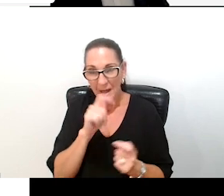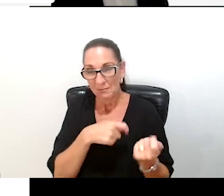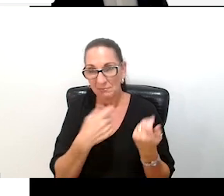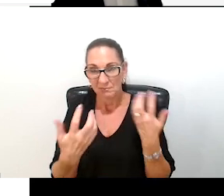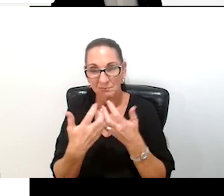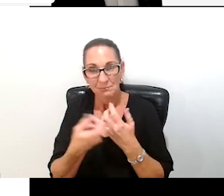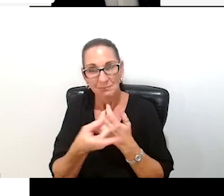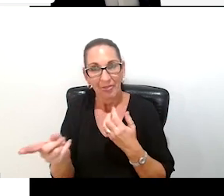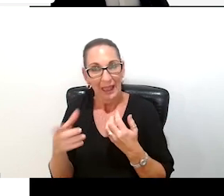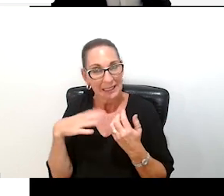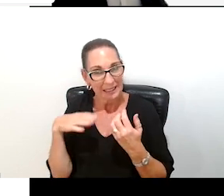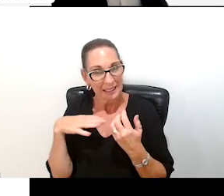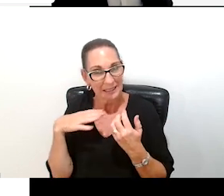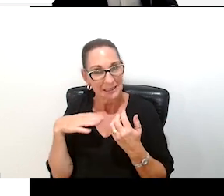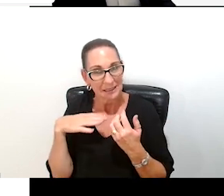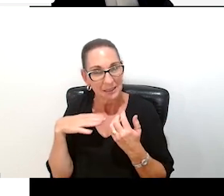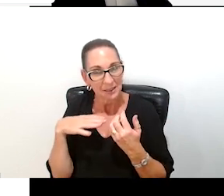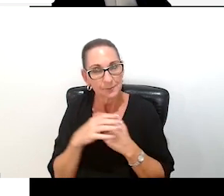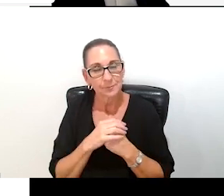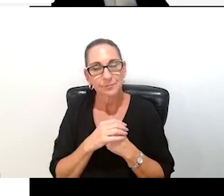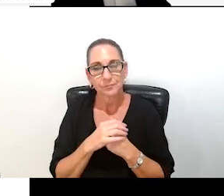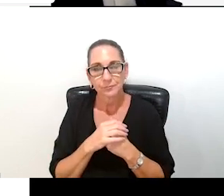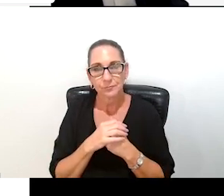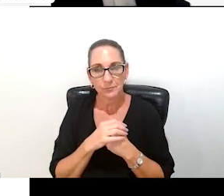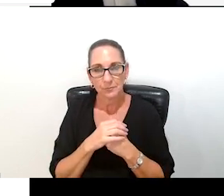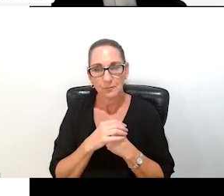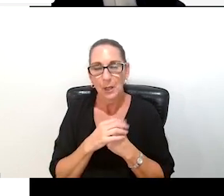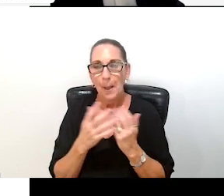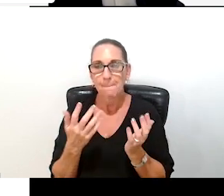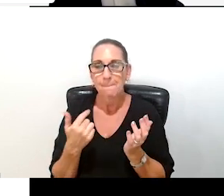with disability. We need to understand that